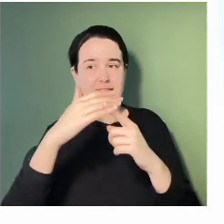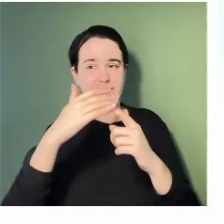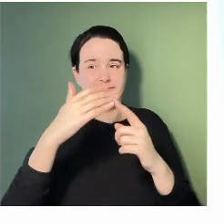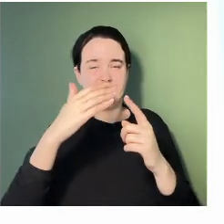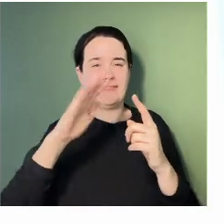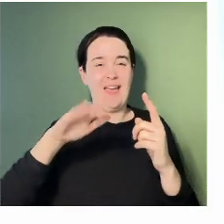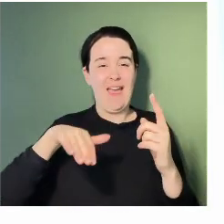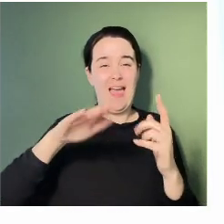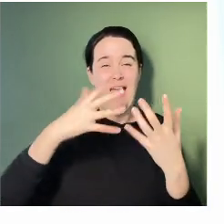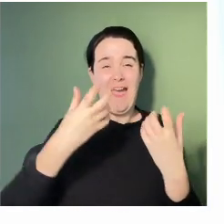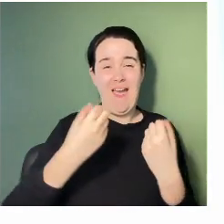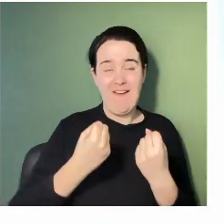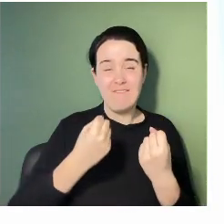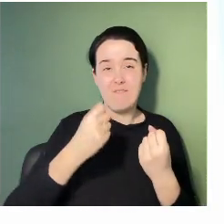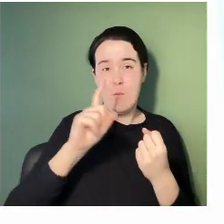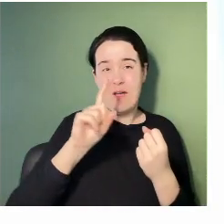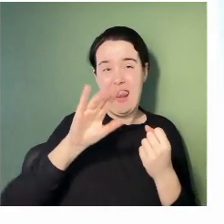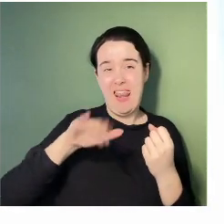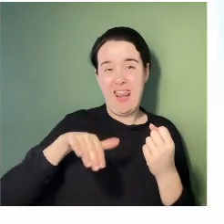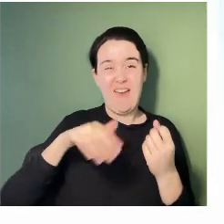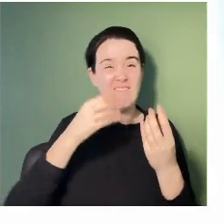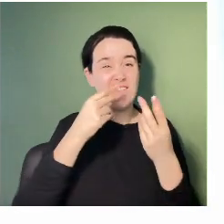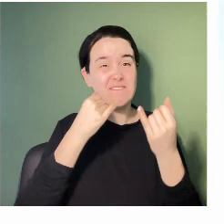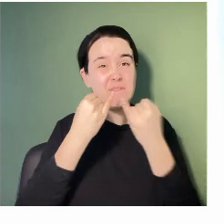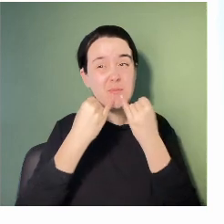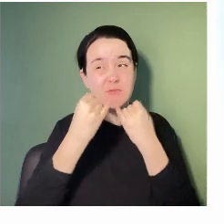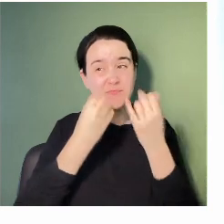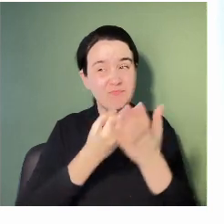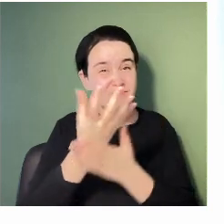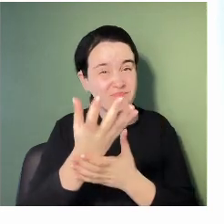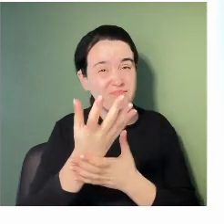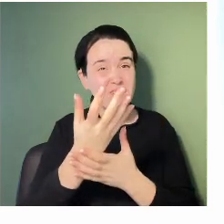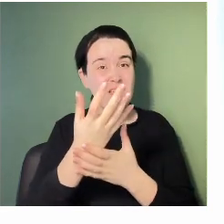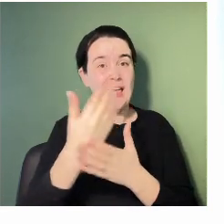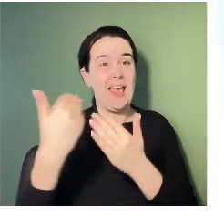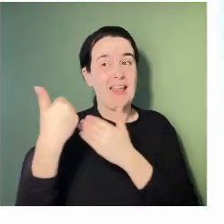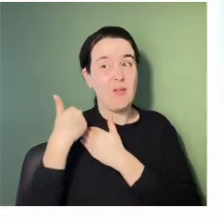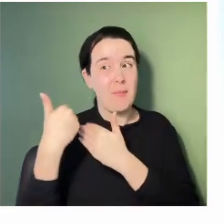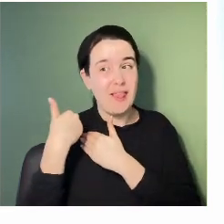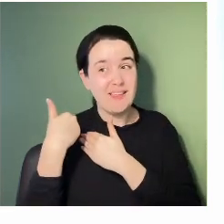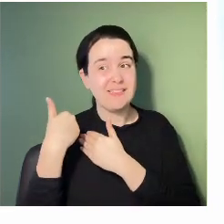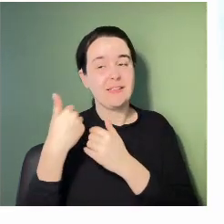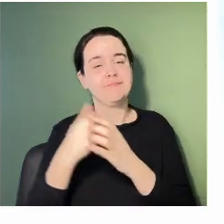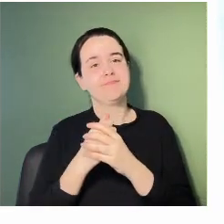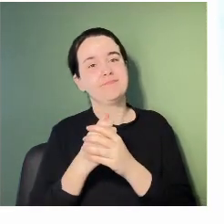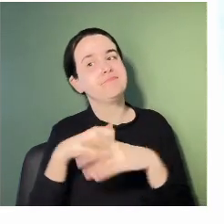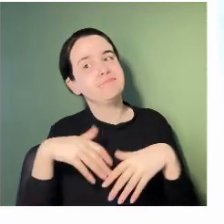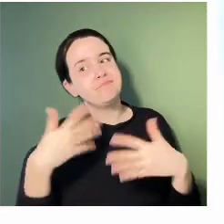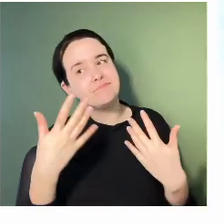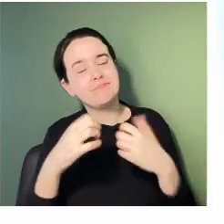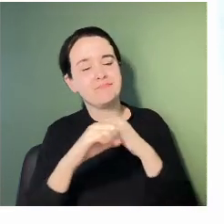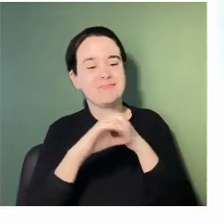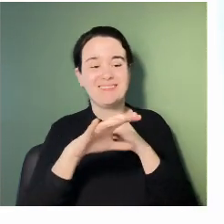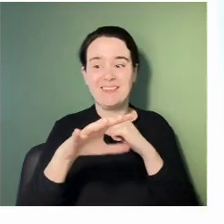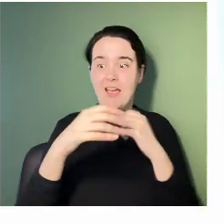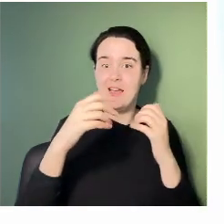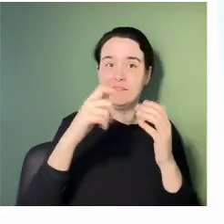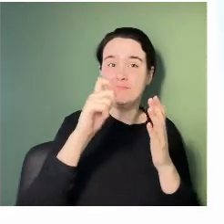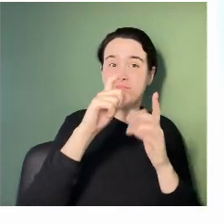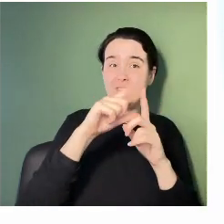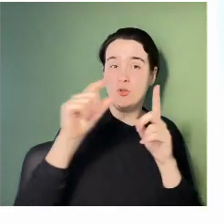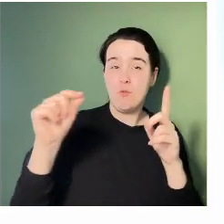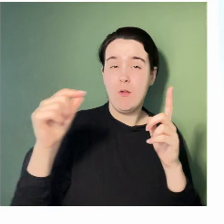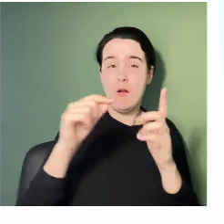accountability, and even consistent global media and also digital literacy education. We, as a